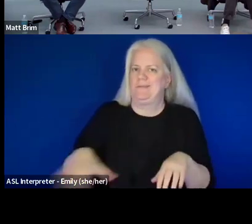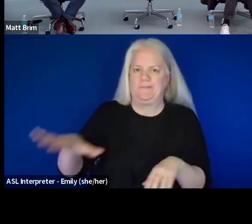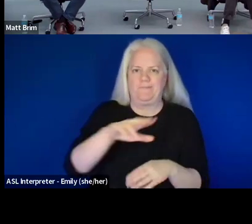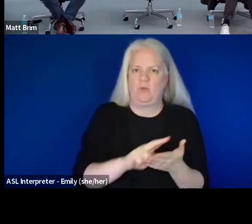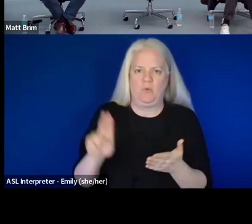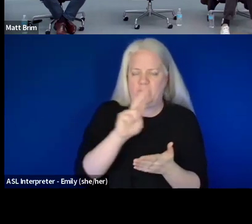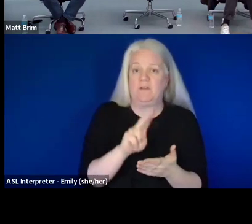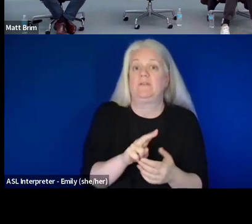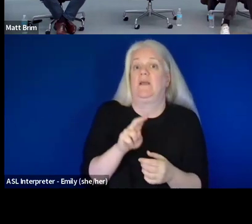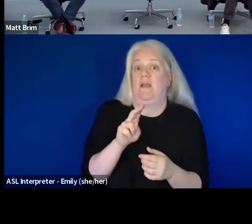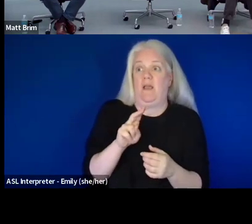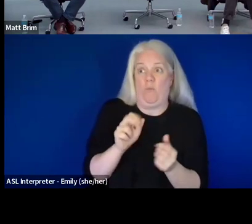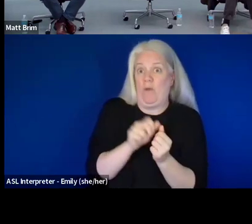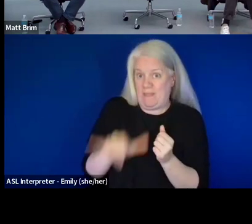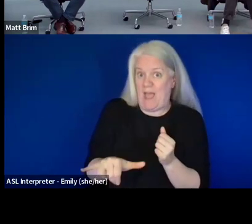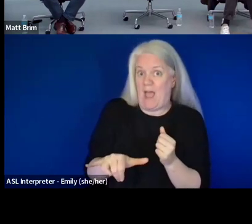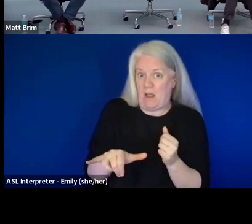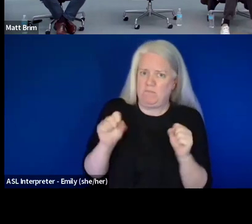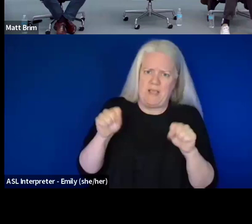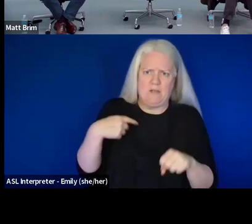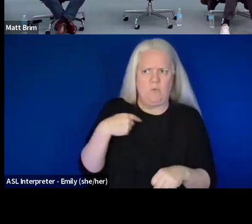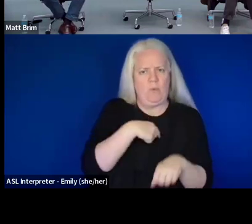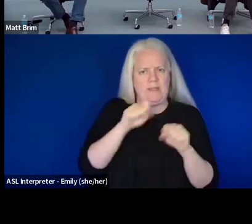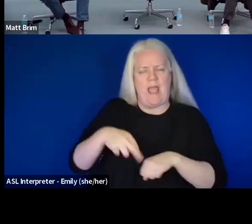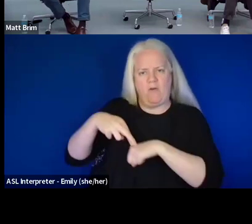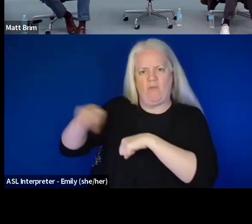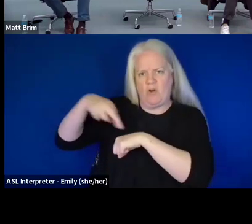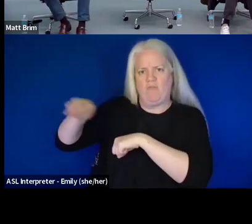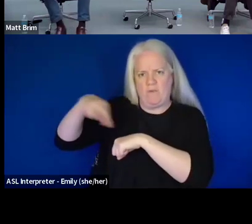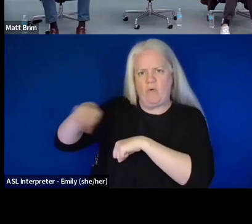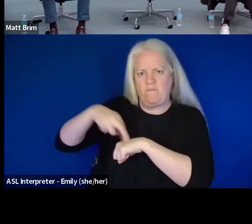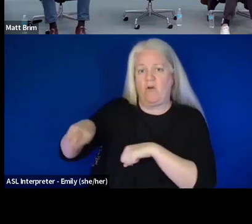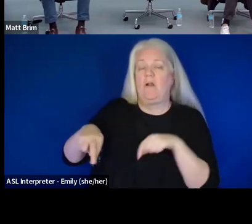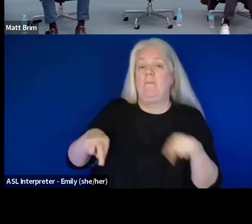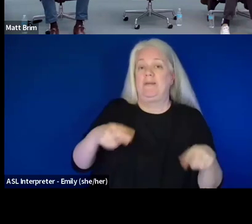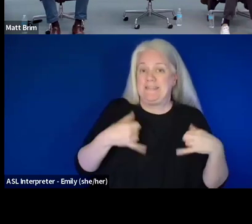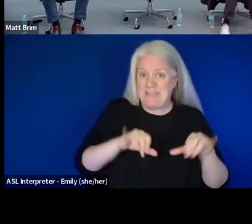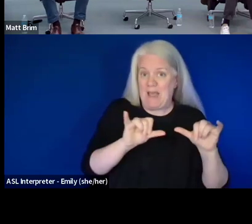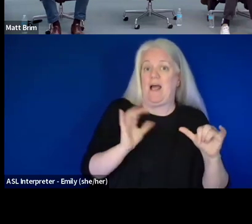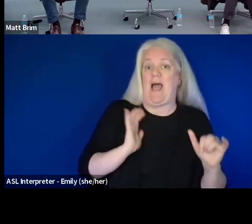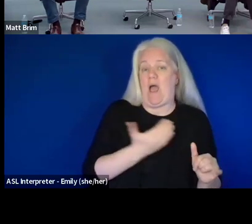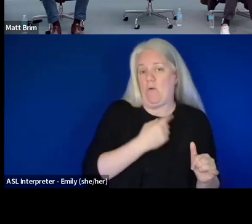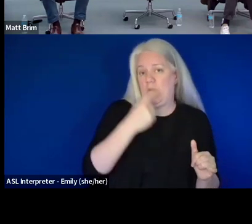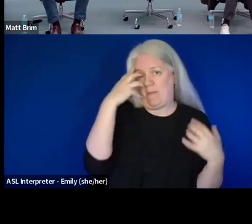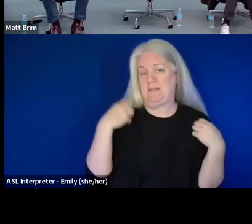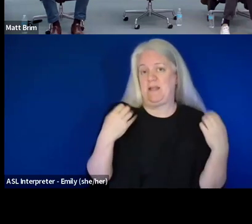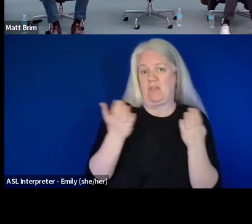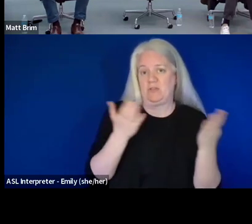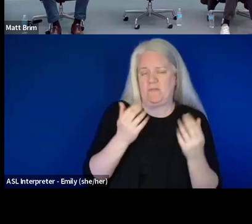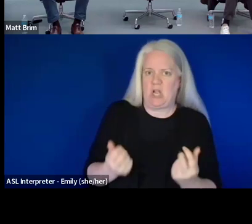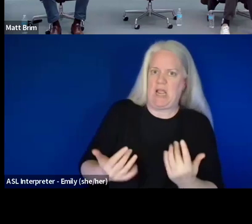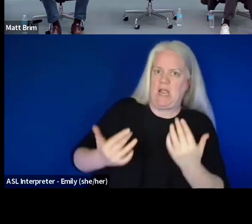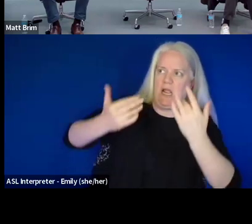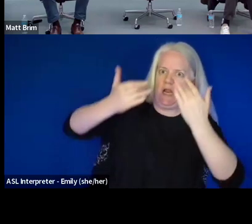with that practice, CUNY mental health counseling service offices are inundated with a need for more